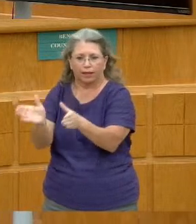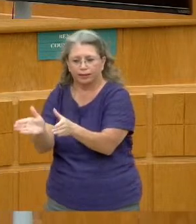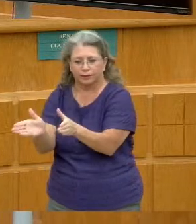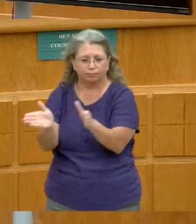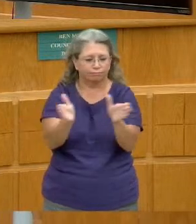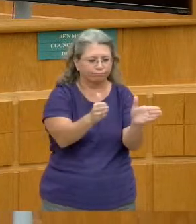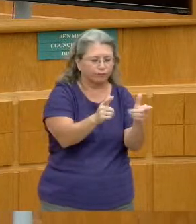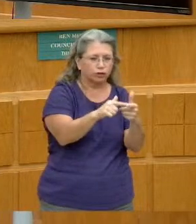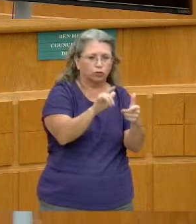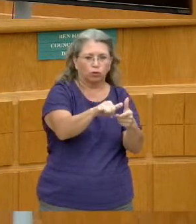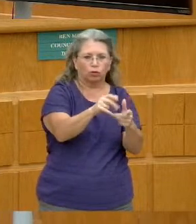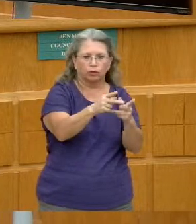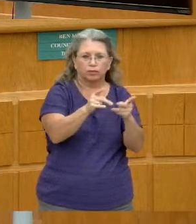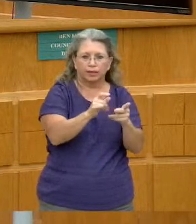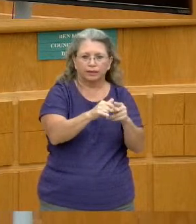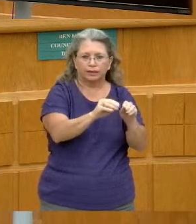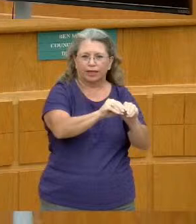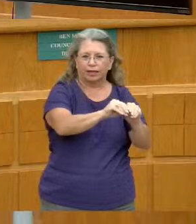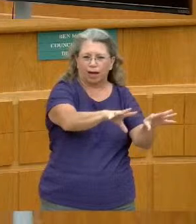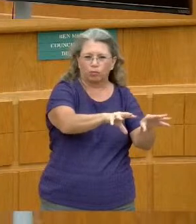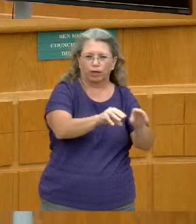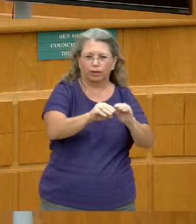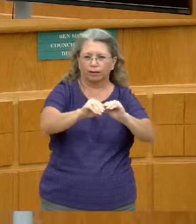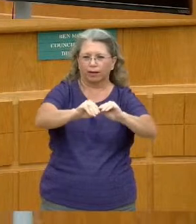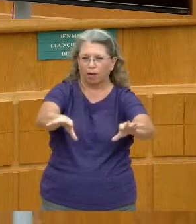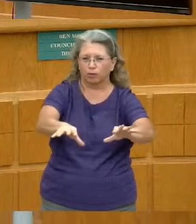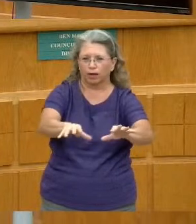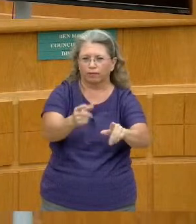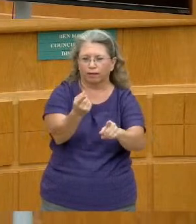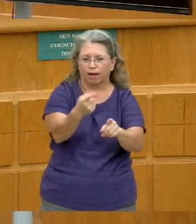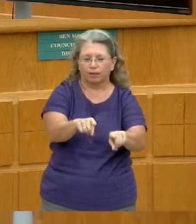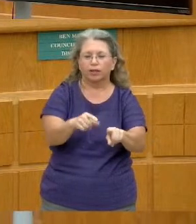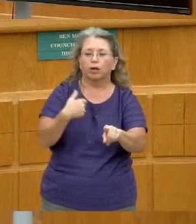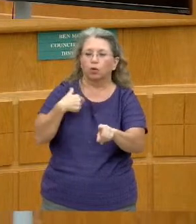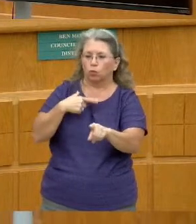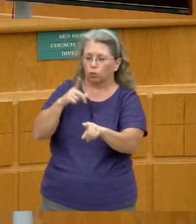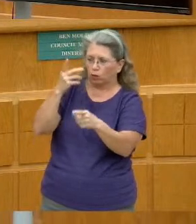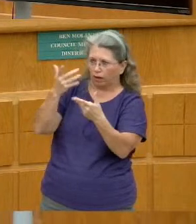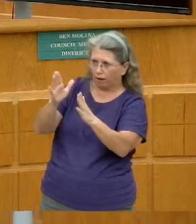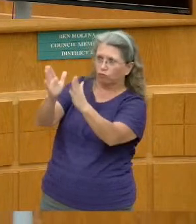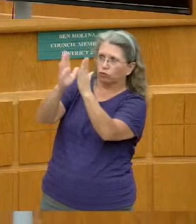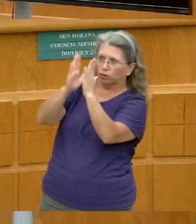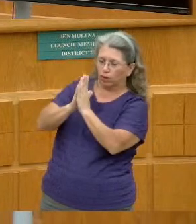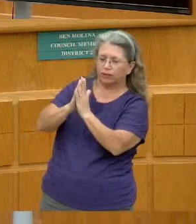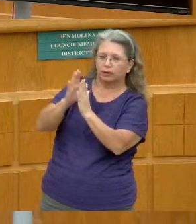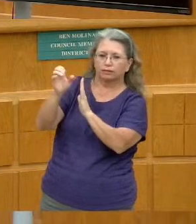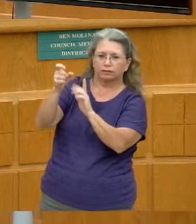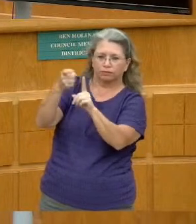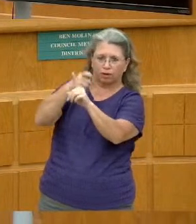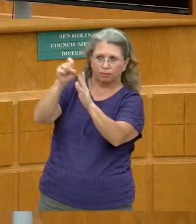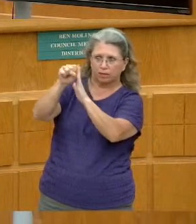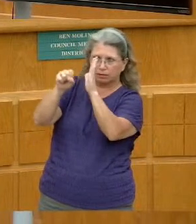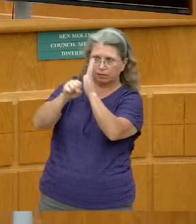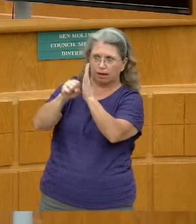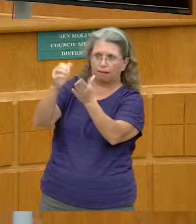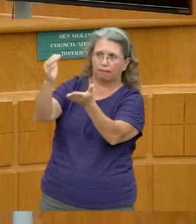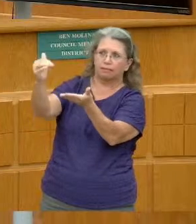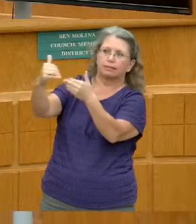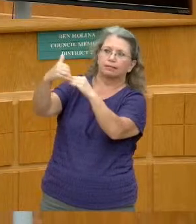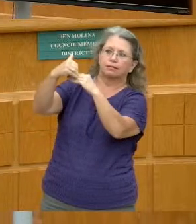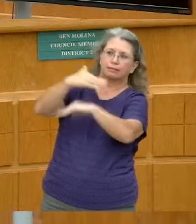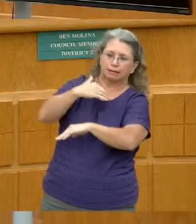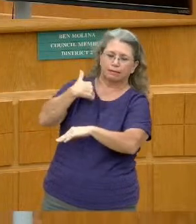We do have a request out to the state through the city and the county and our legislators to get us more